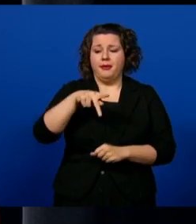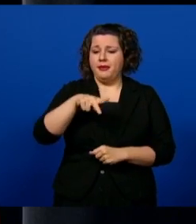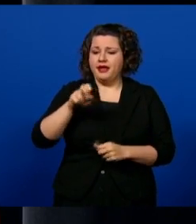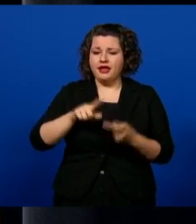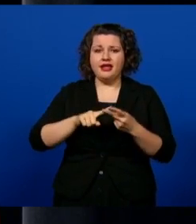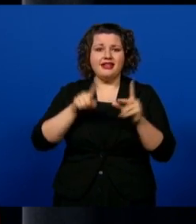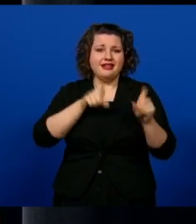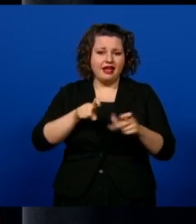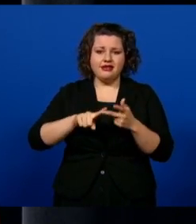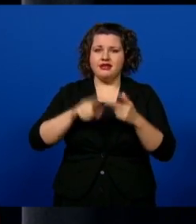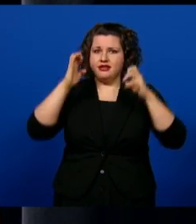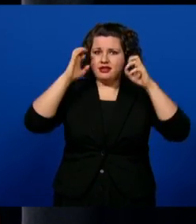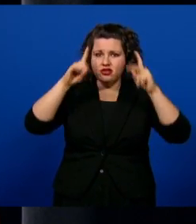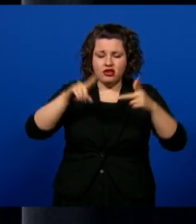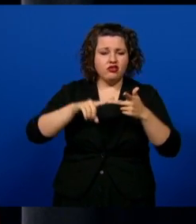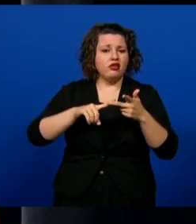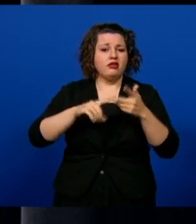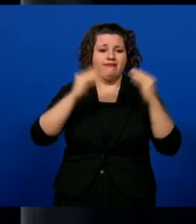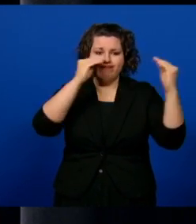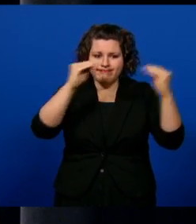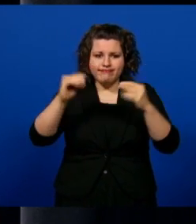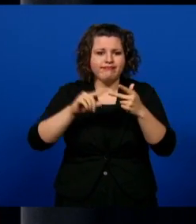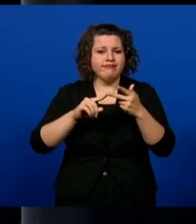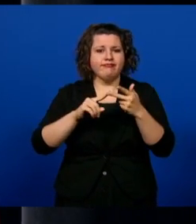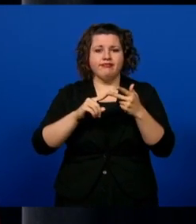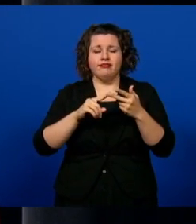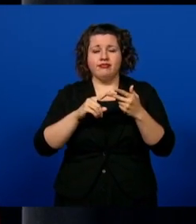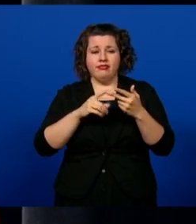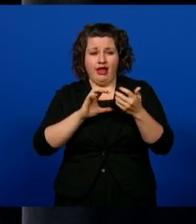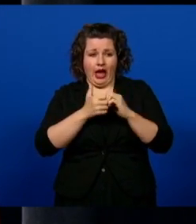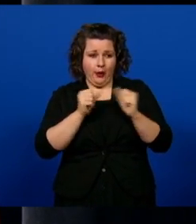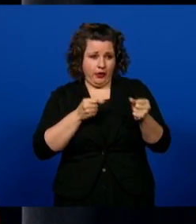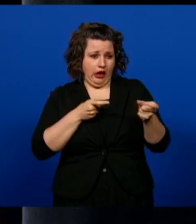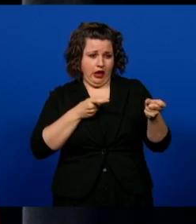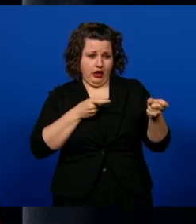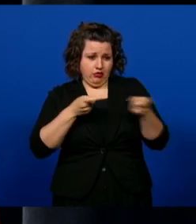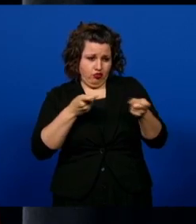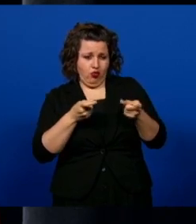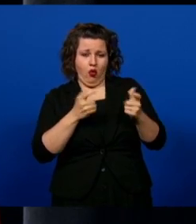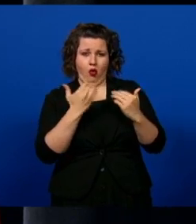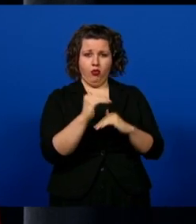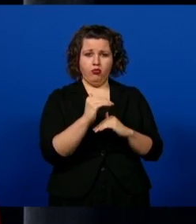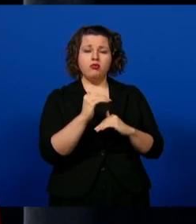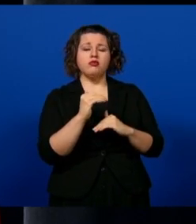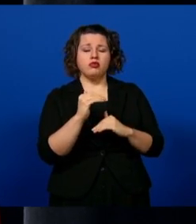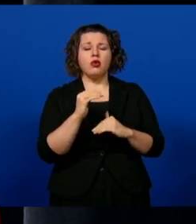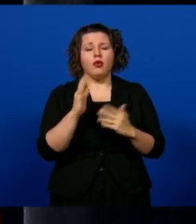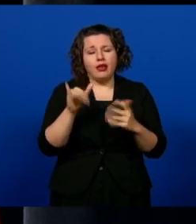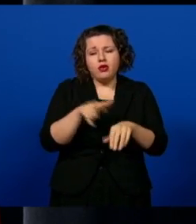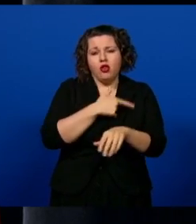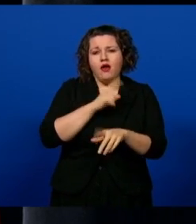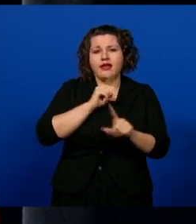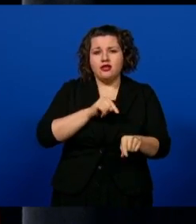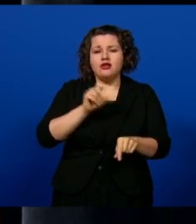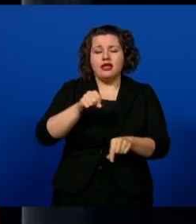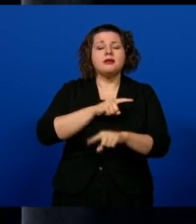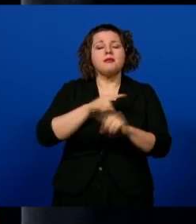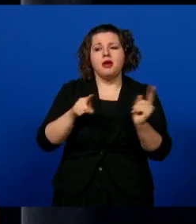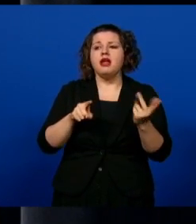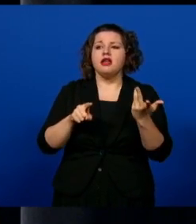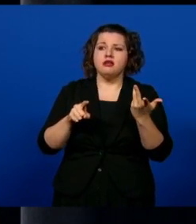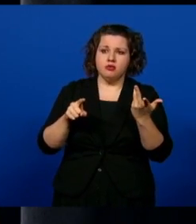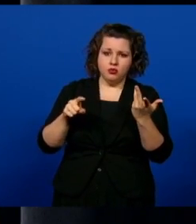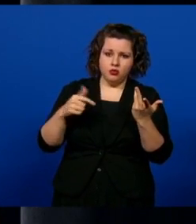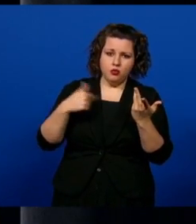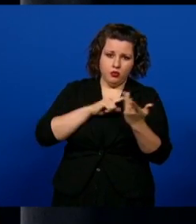education, infection control procedures to keep them safe. So yes, that is kind of a long answer. We're working on that. We're doing a lot of it